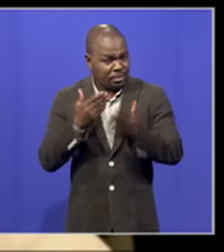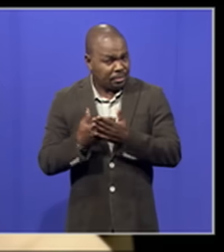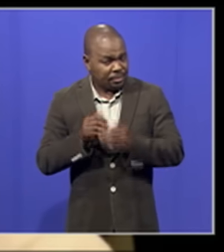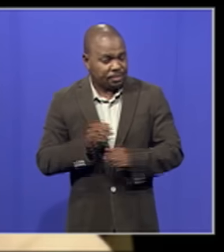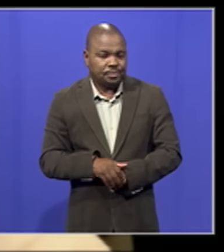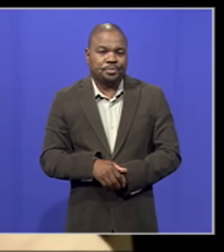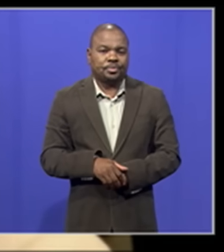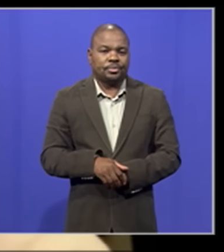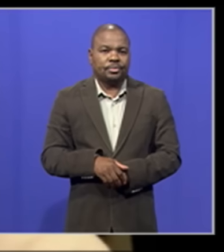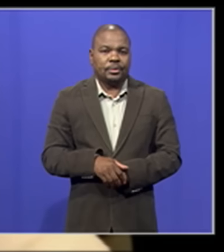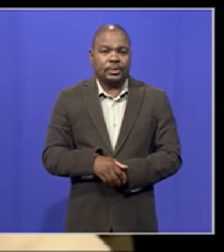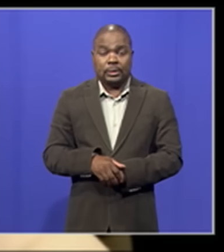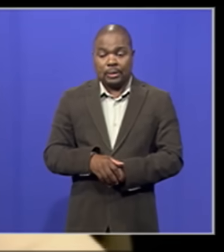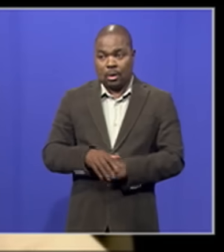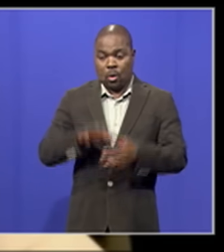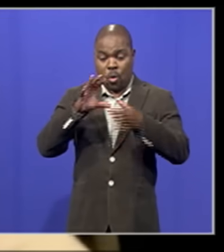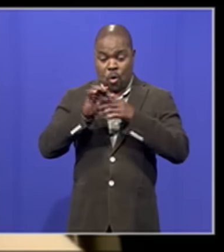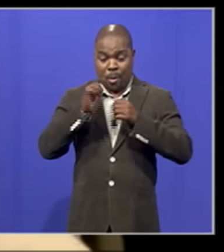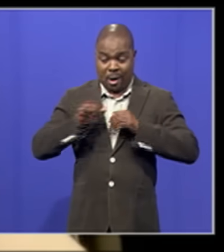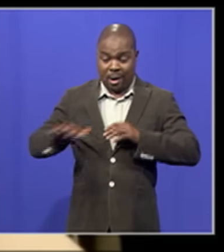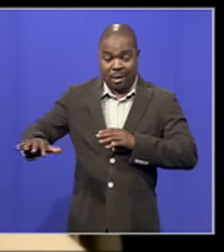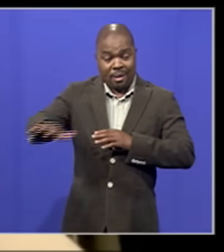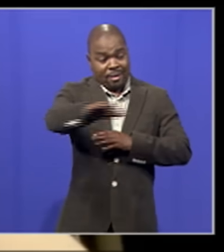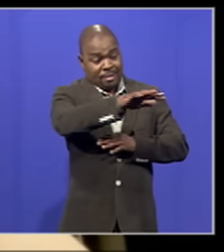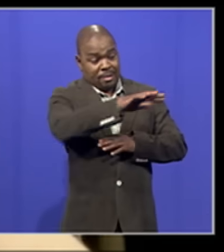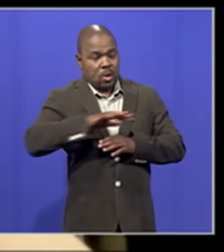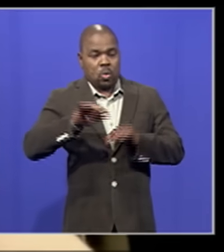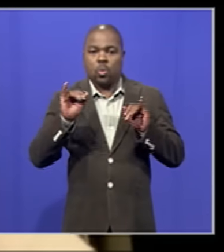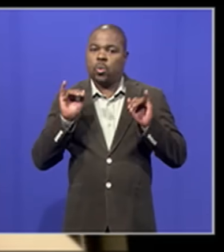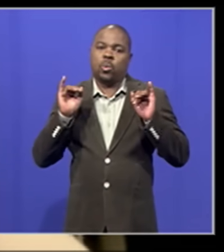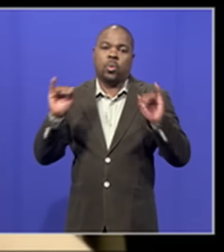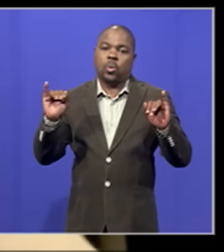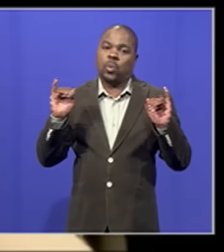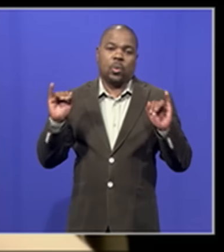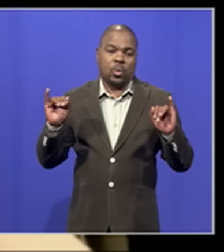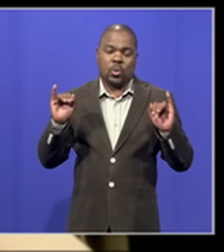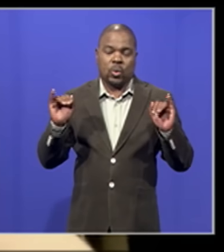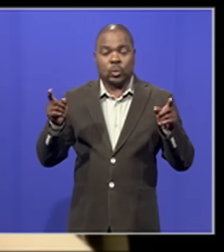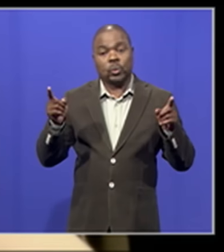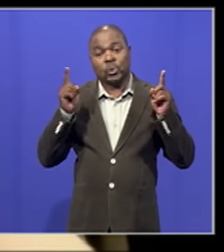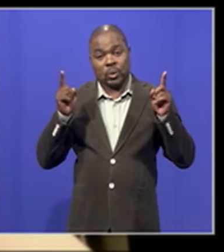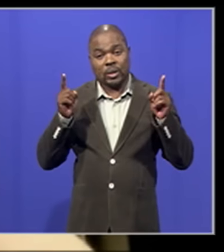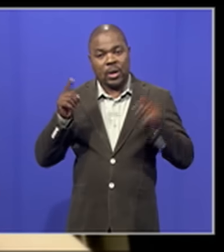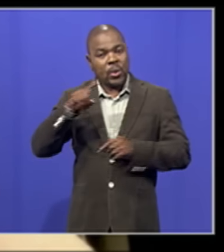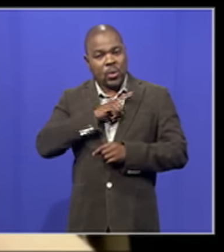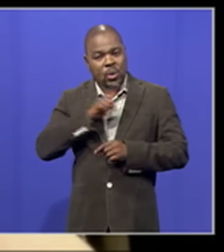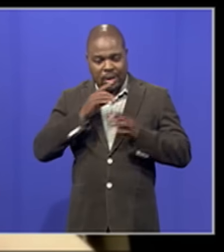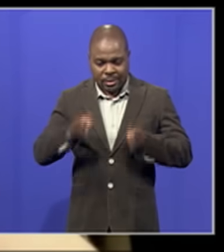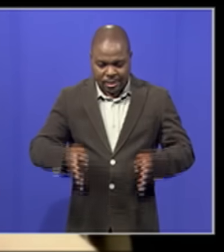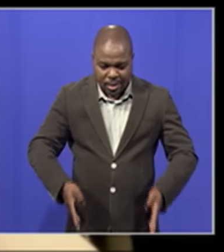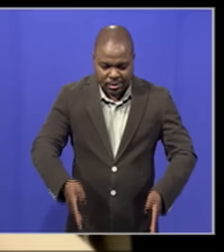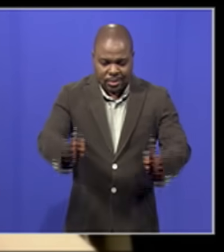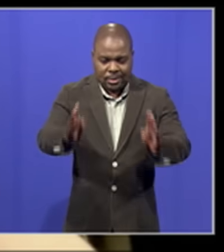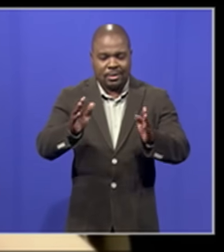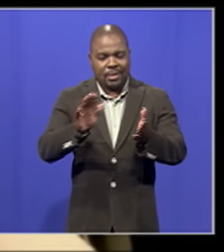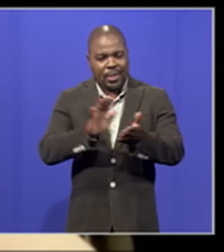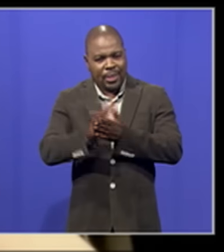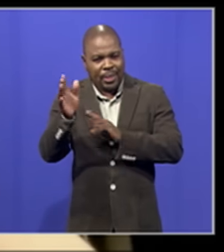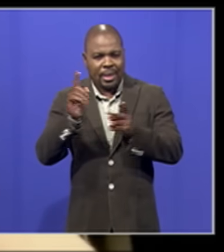Seemo ka mo tikolong ya ga borena se ke se le gore se se šoro gampe ka gore ditsela di senyegile dinoka di